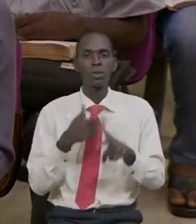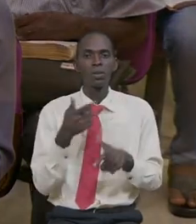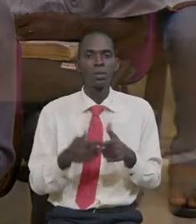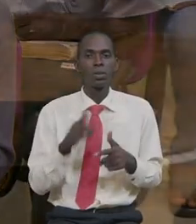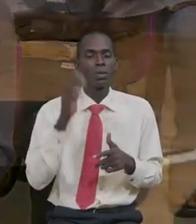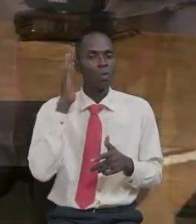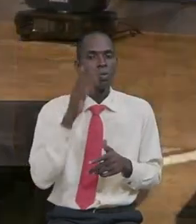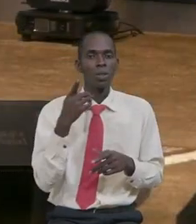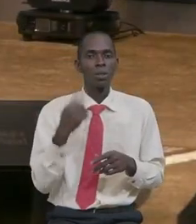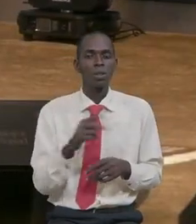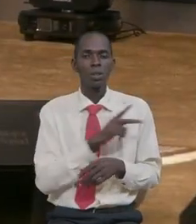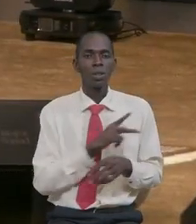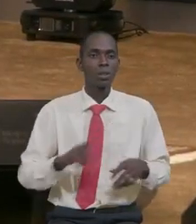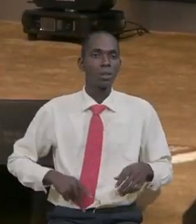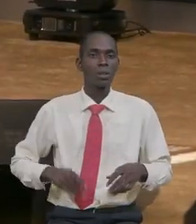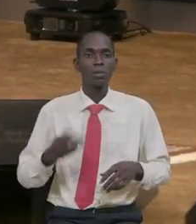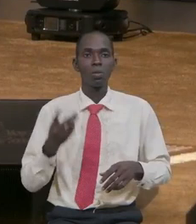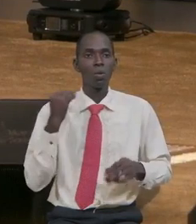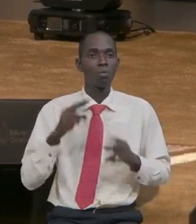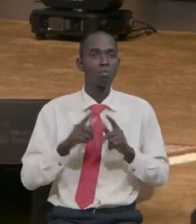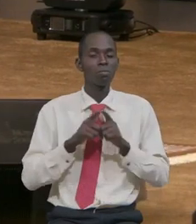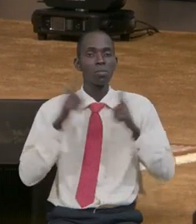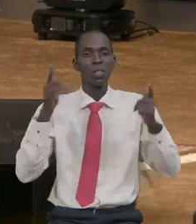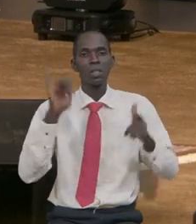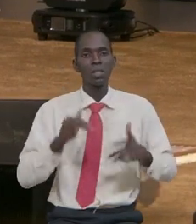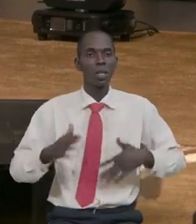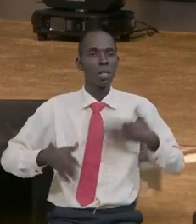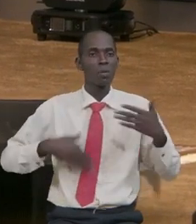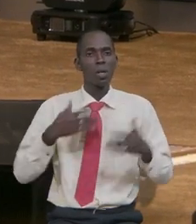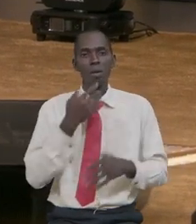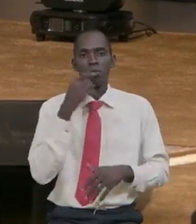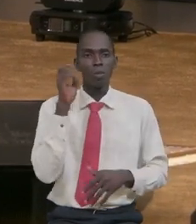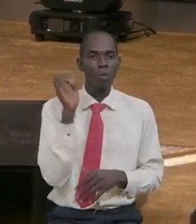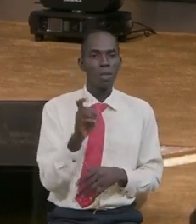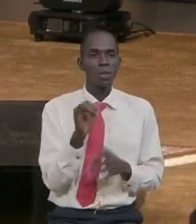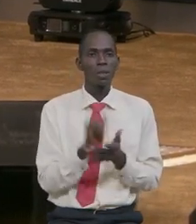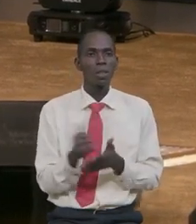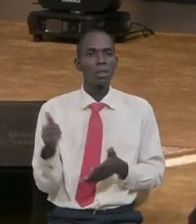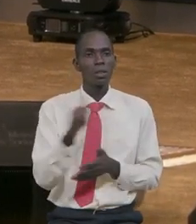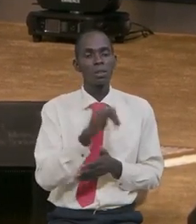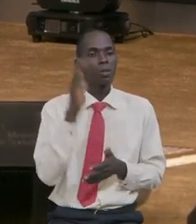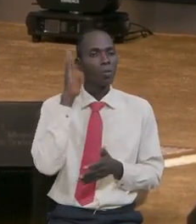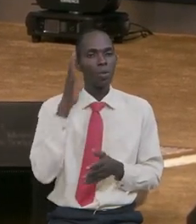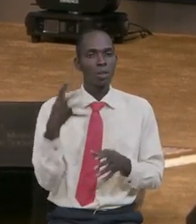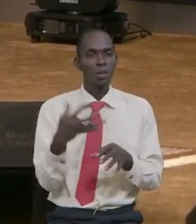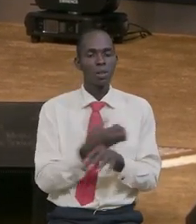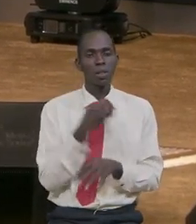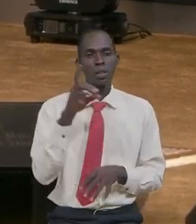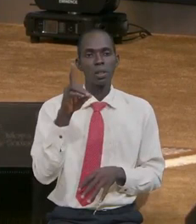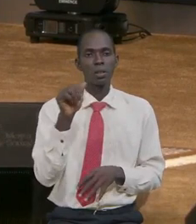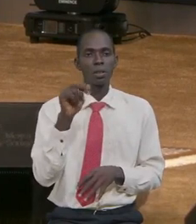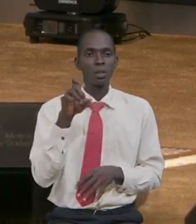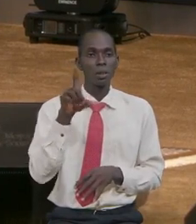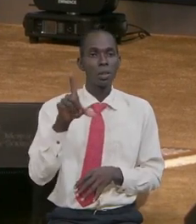king exceeding glad for him and commanded that they should take Daniel